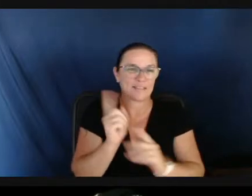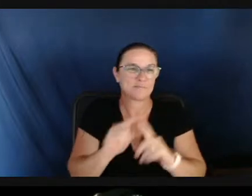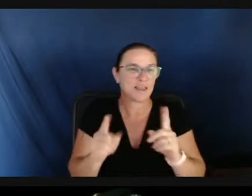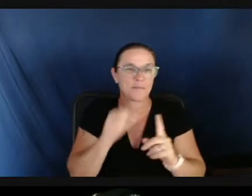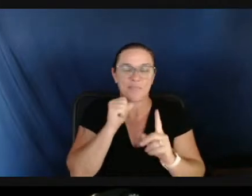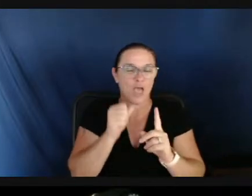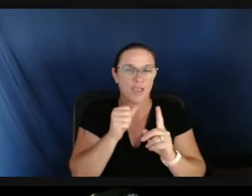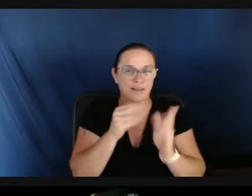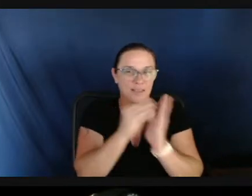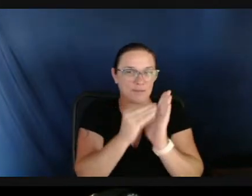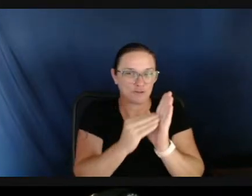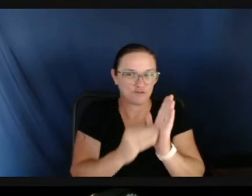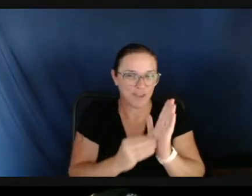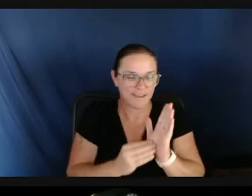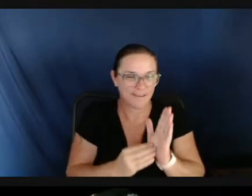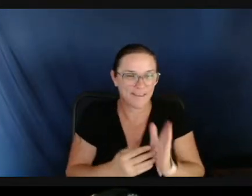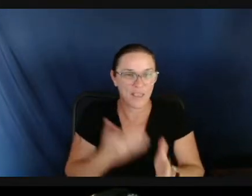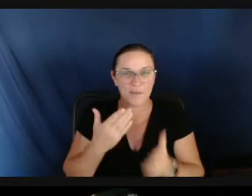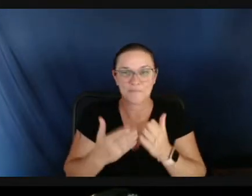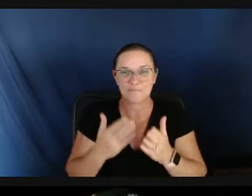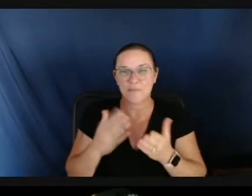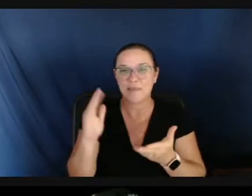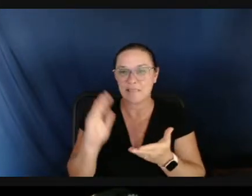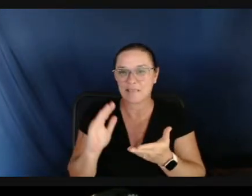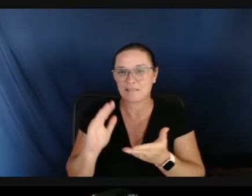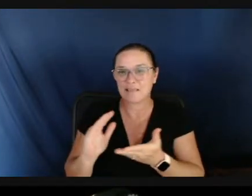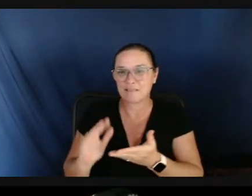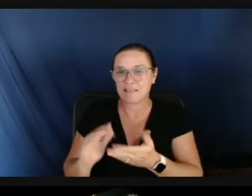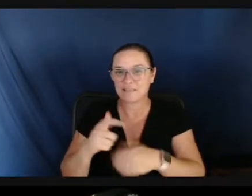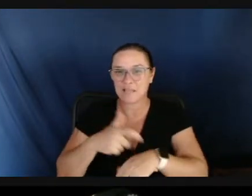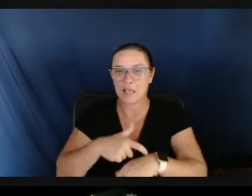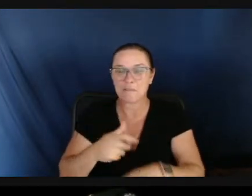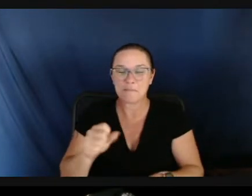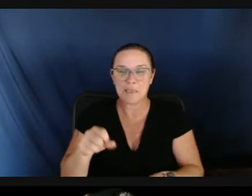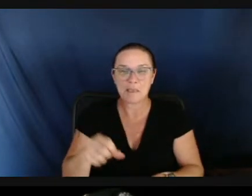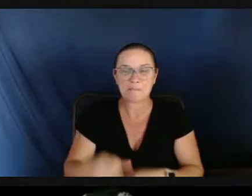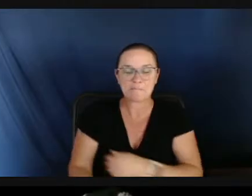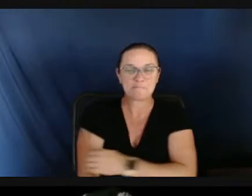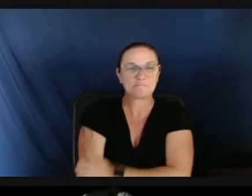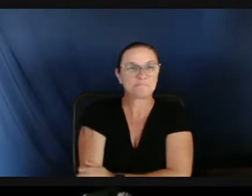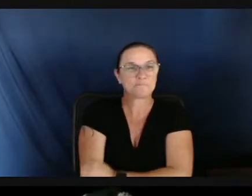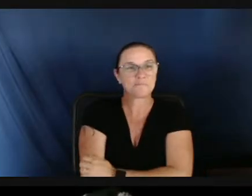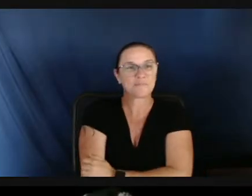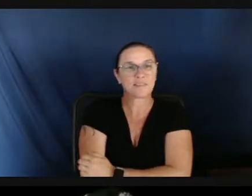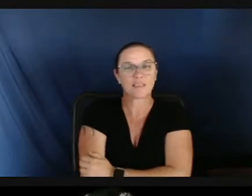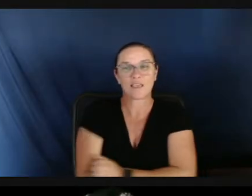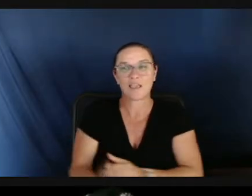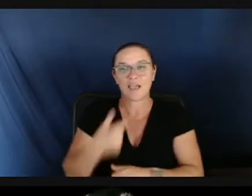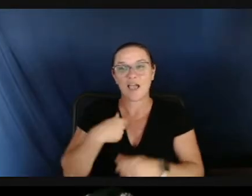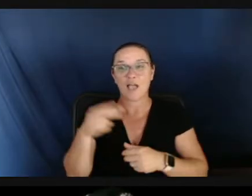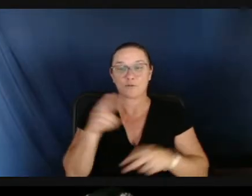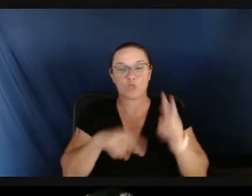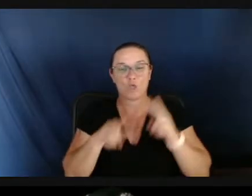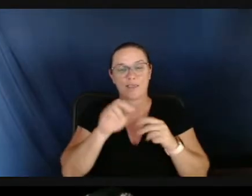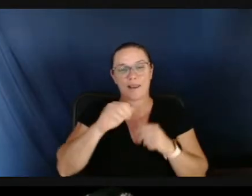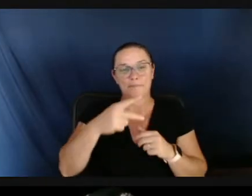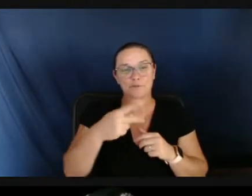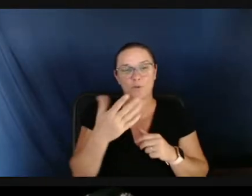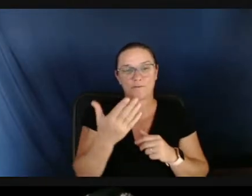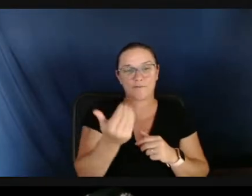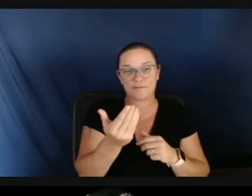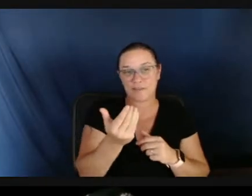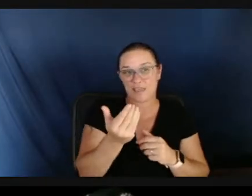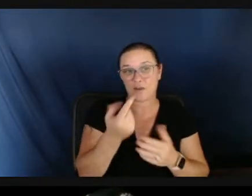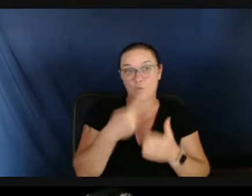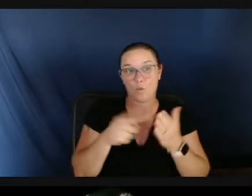be. Maybe yeah. It may be shortening. Yeah, it may be shortening. I went and looked at episode 15 write-up, and